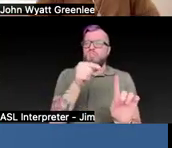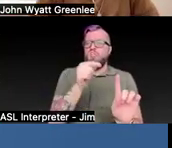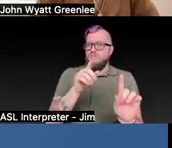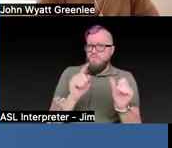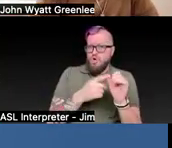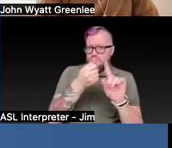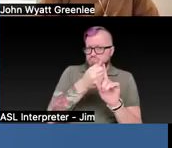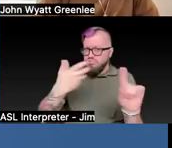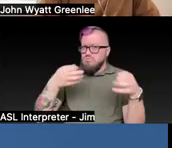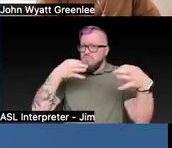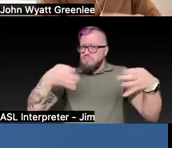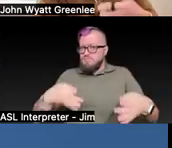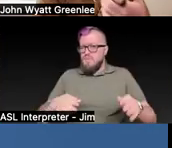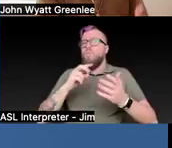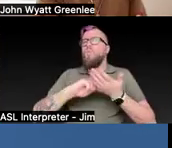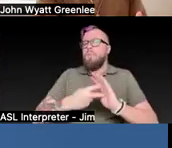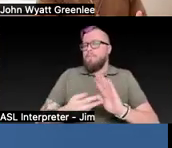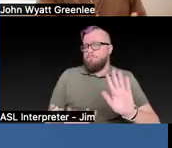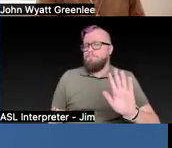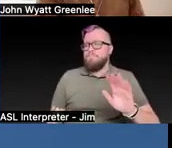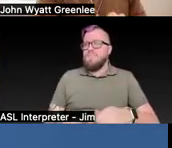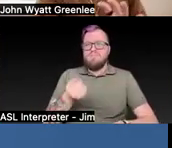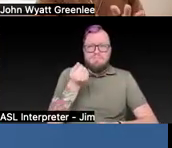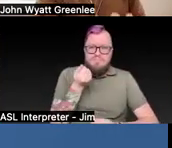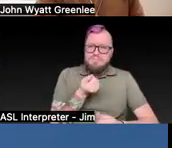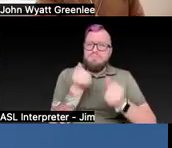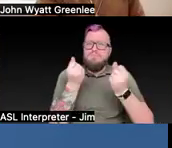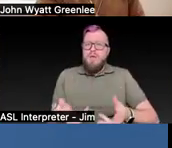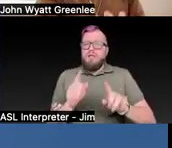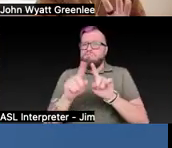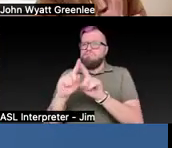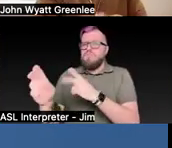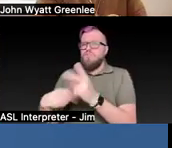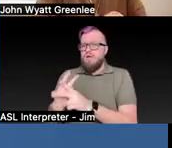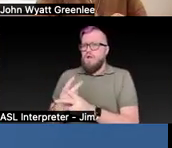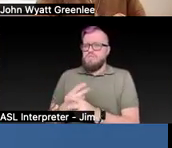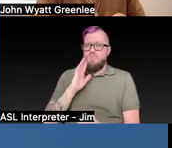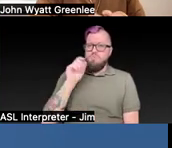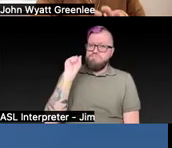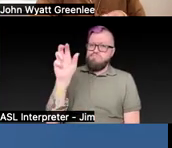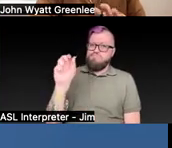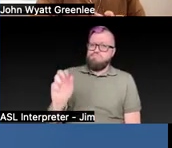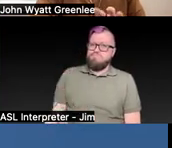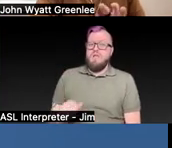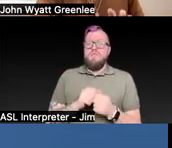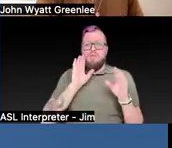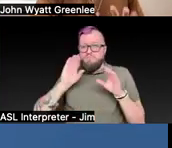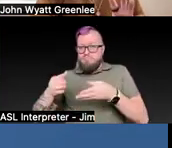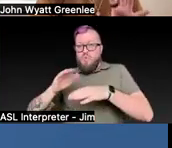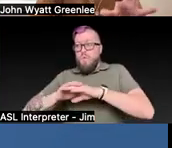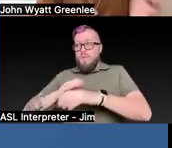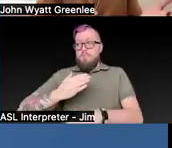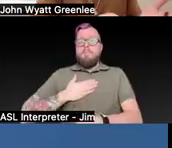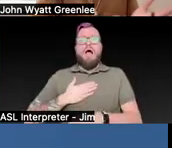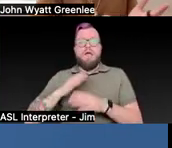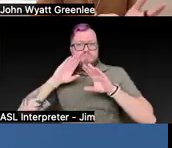about. So there's a bunch of different kinds of eels, and I'm going to run through a couple of them. And then we'll talk about the ones that I actually work with.